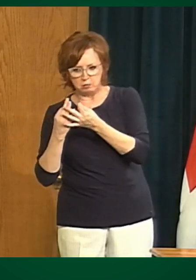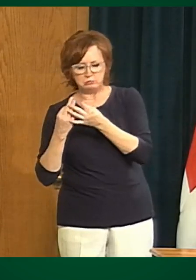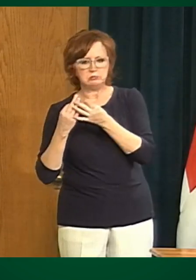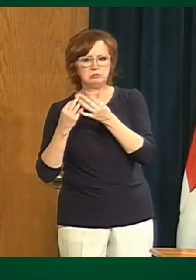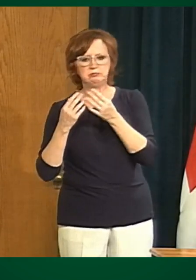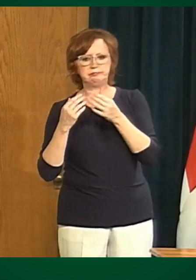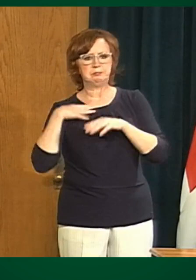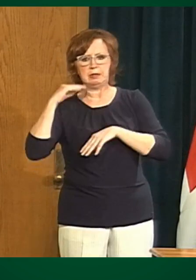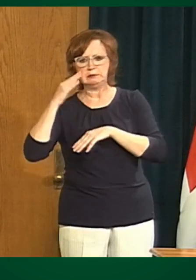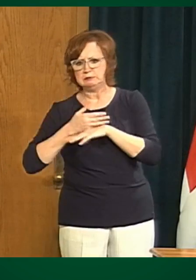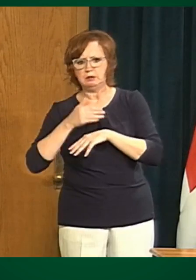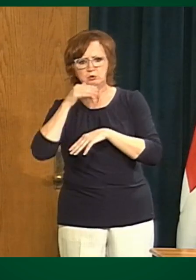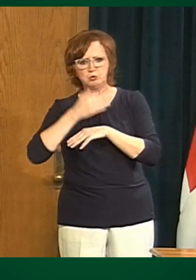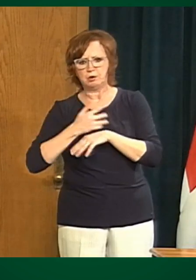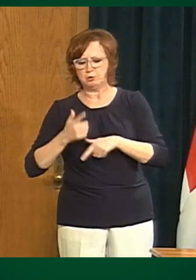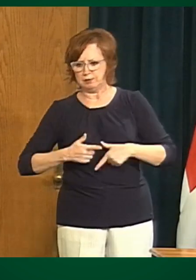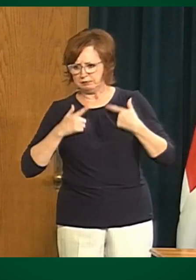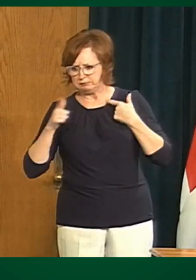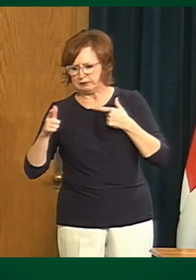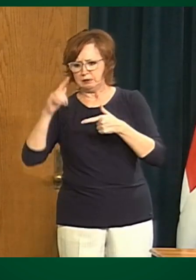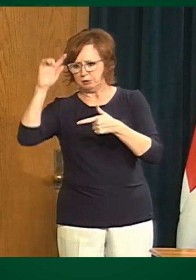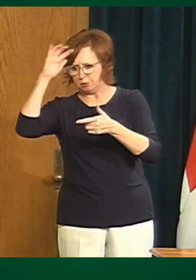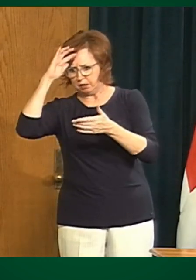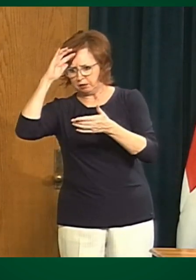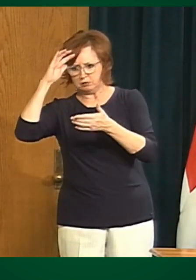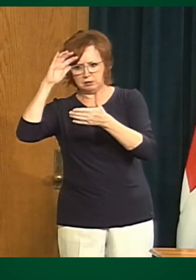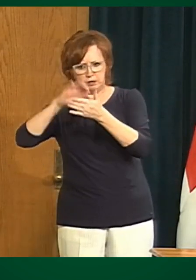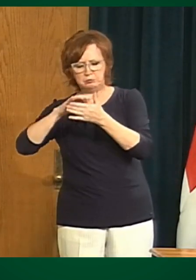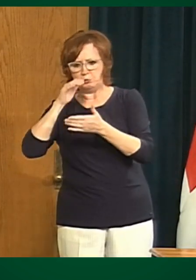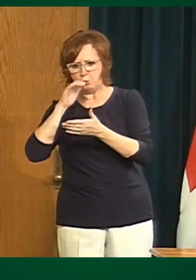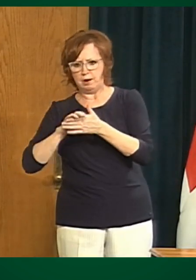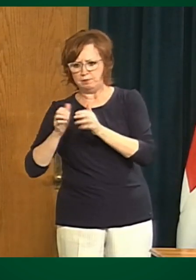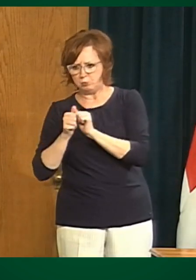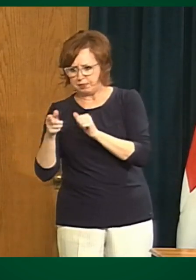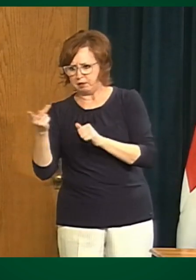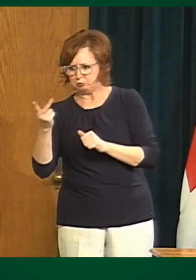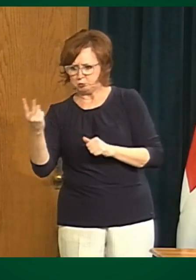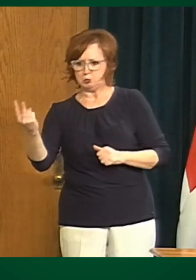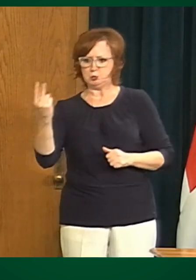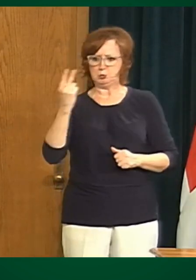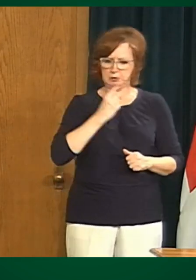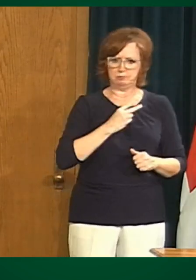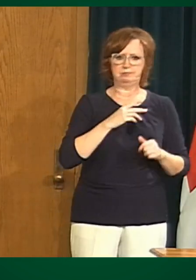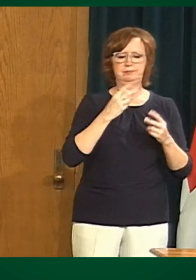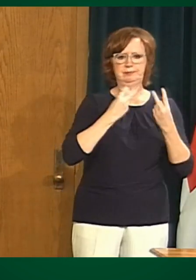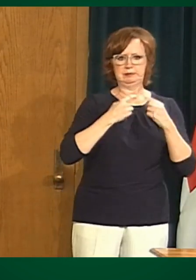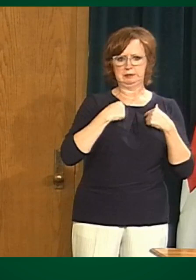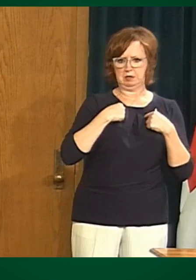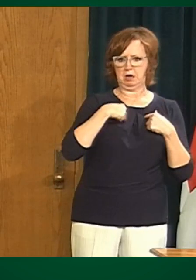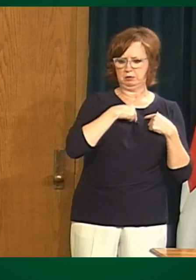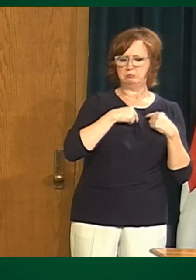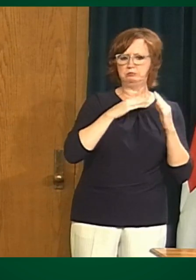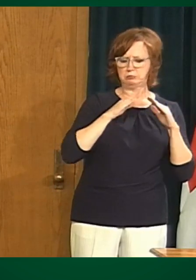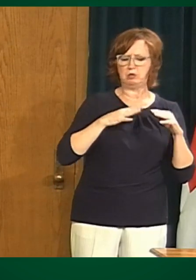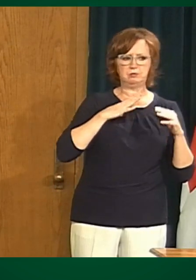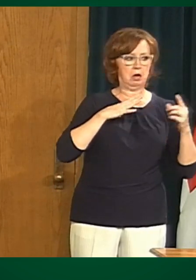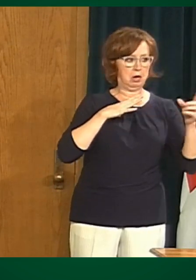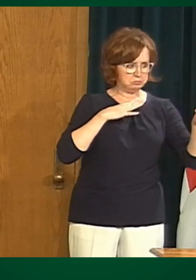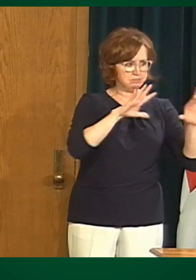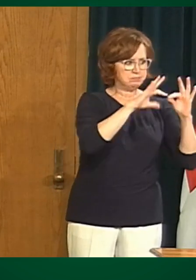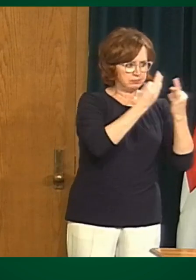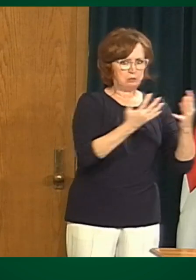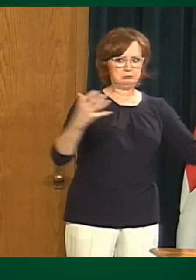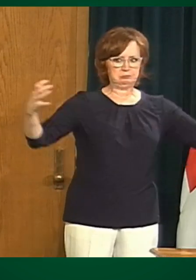two households or two friends where you can, while maintaining physical distancing, maybe get together in a safe